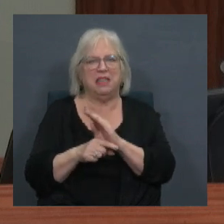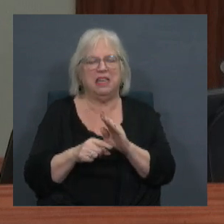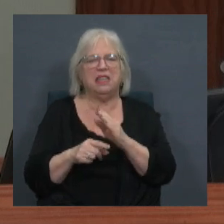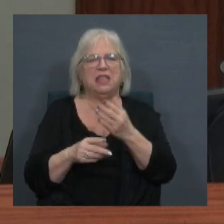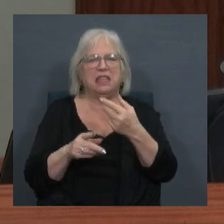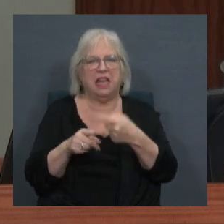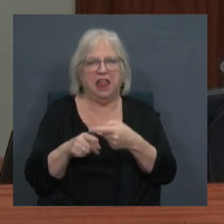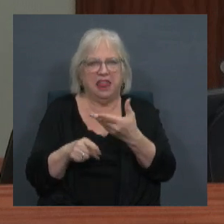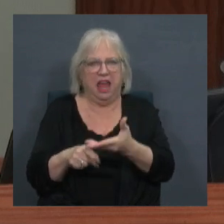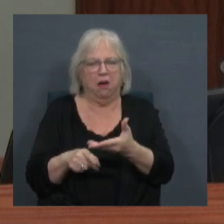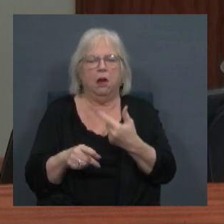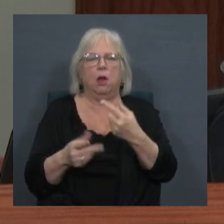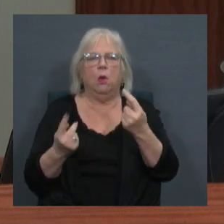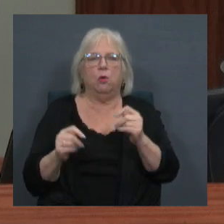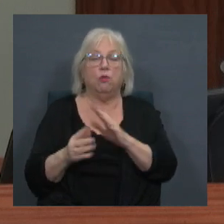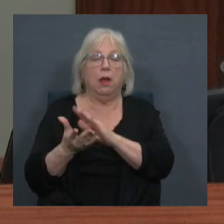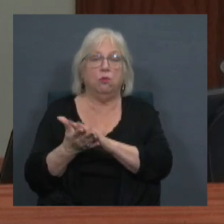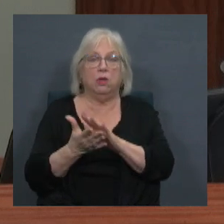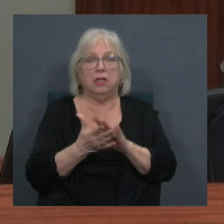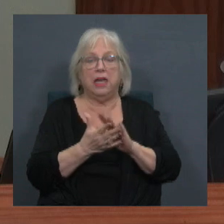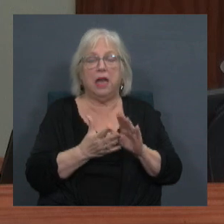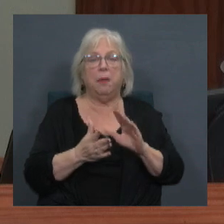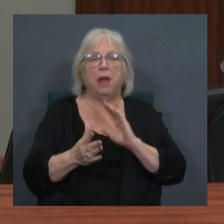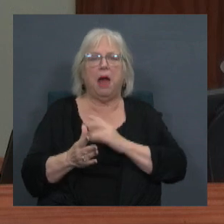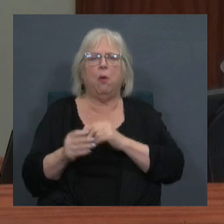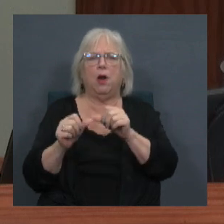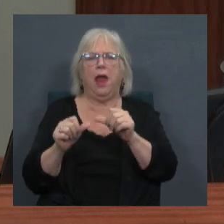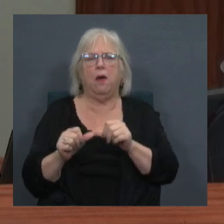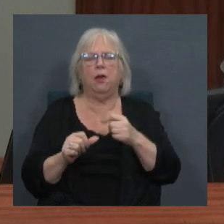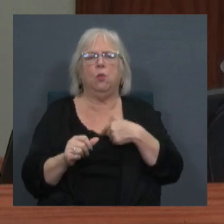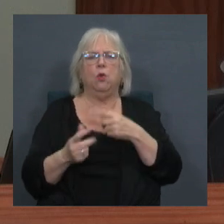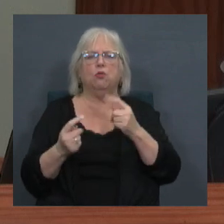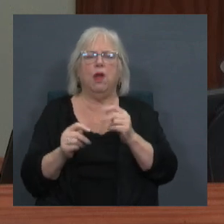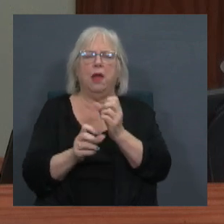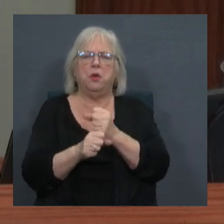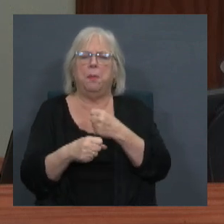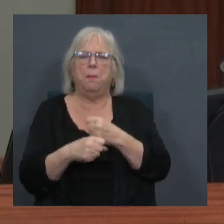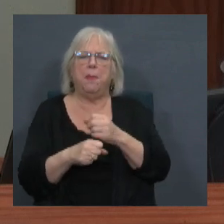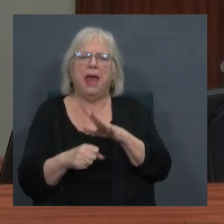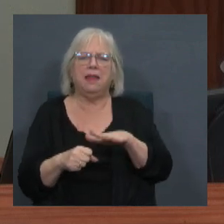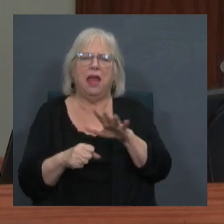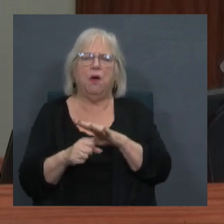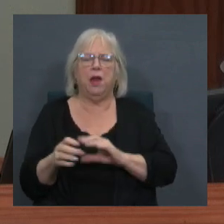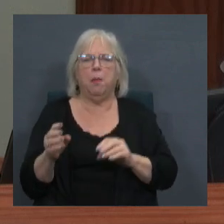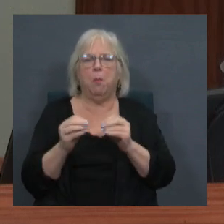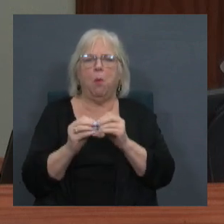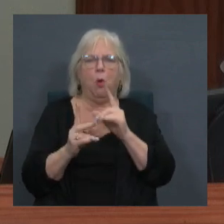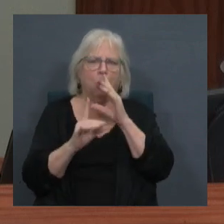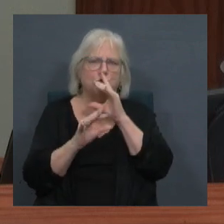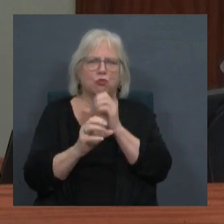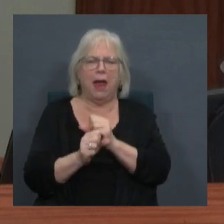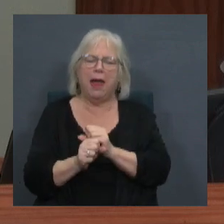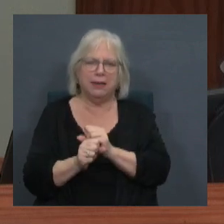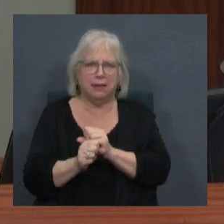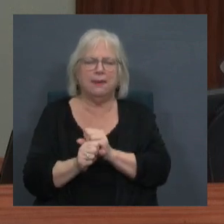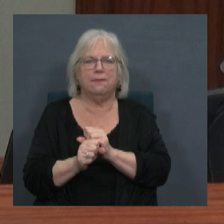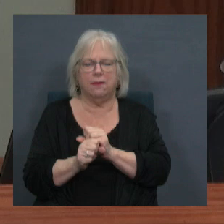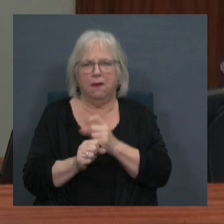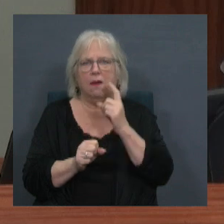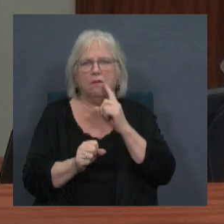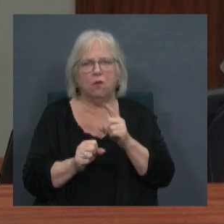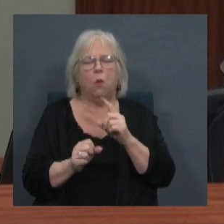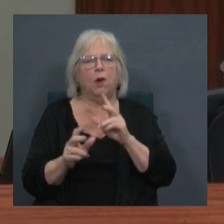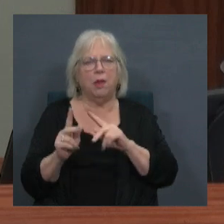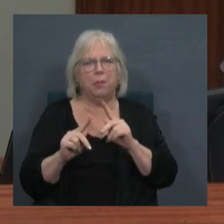there. We're trying to clean up our areas. We're trying to make it certainly more attractive for